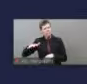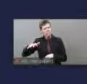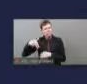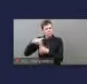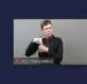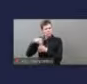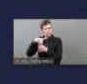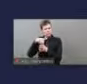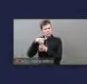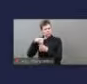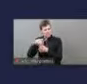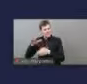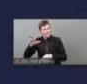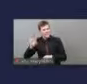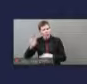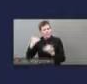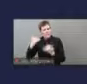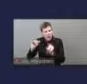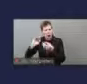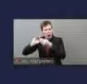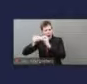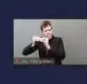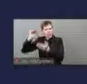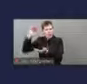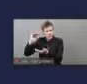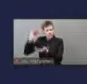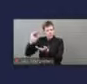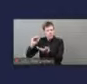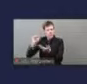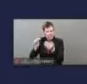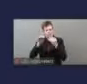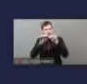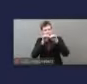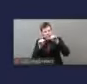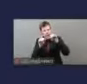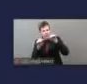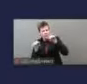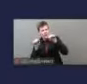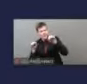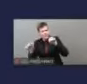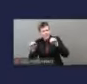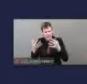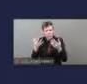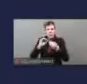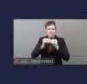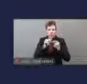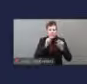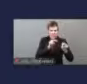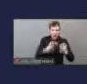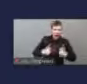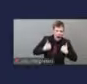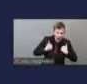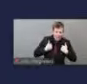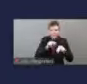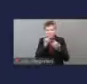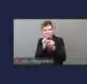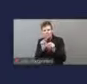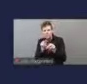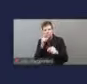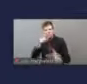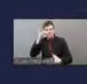right directions, which means saving lives, keeping people from getting infections. You can see now that we have